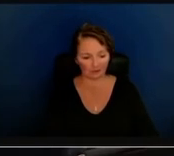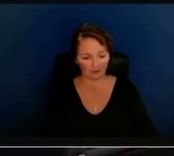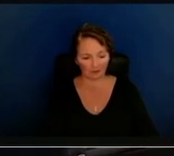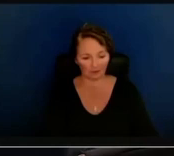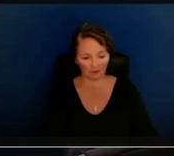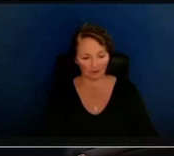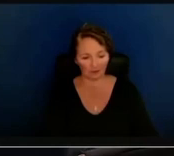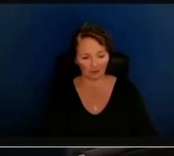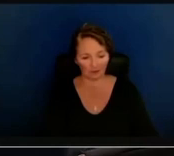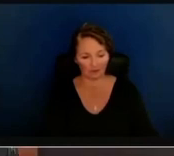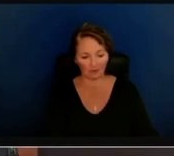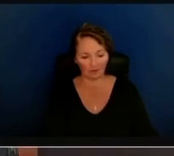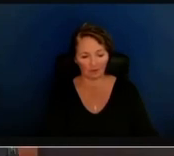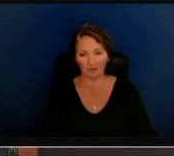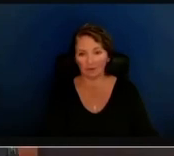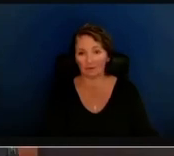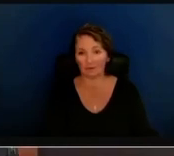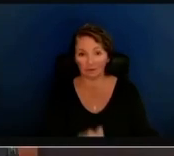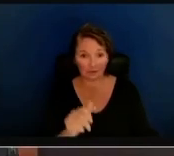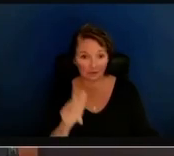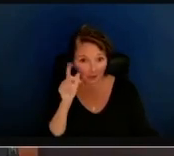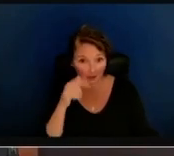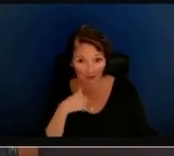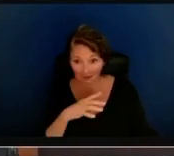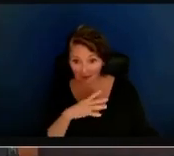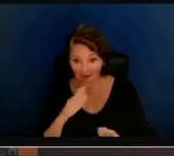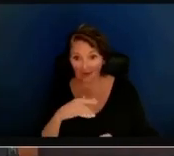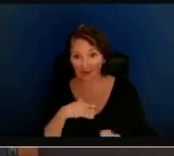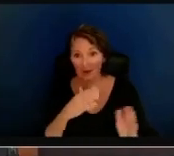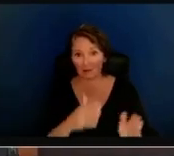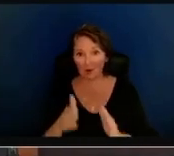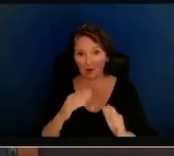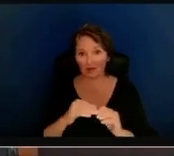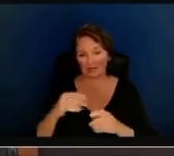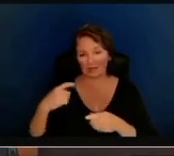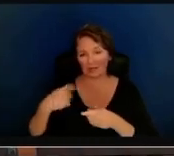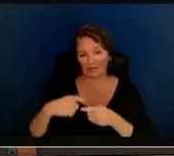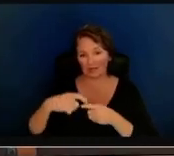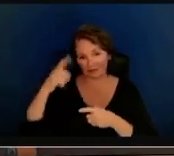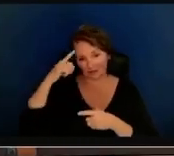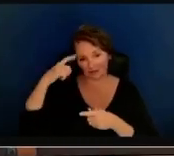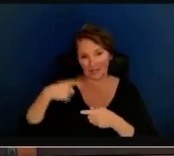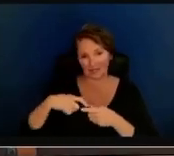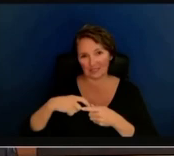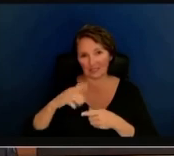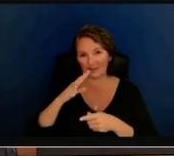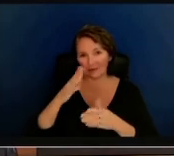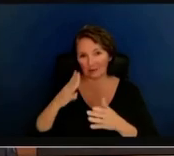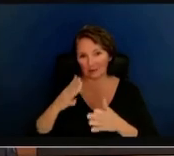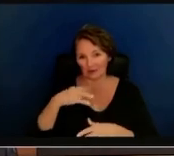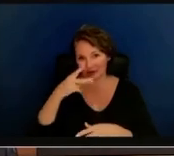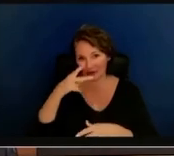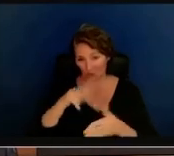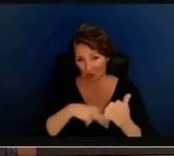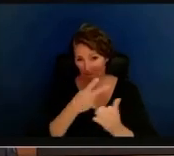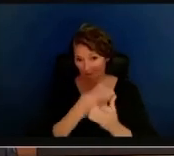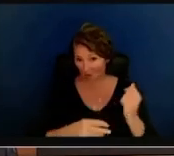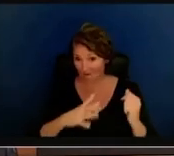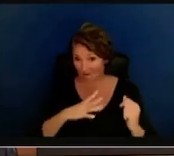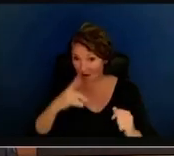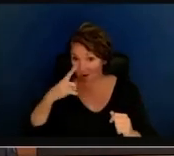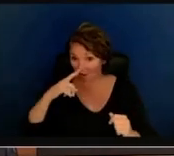Am I close enough? Yeah, you're great. Okay. And I also prepared it in Spanish for the Spanish speakers here, if I could read both. That's great.